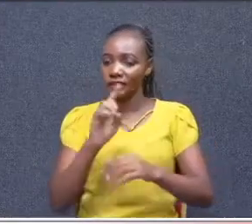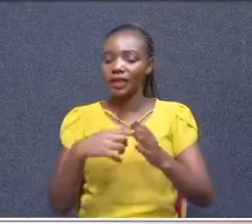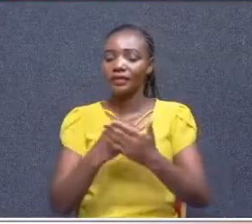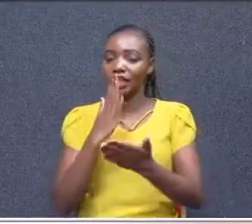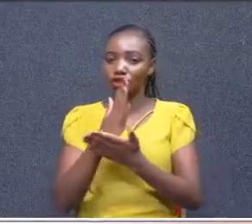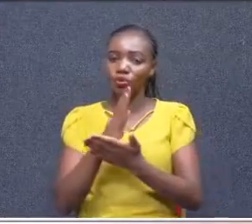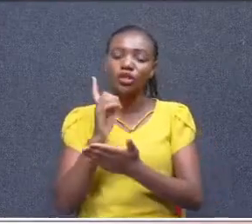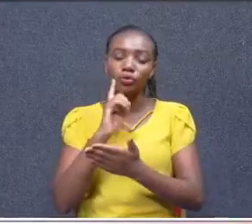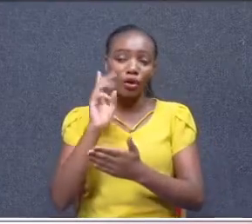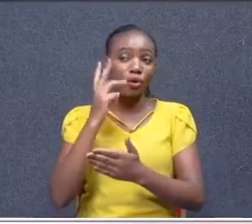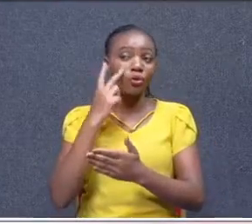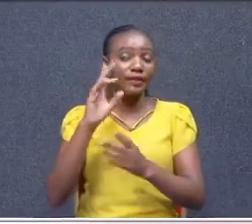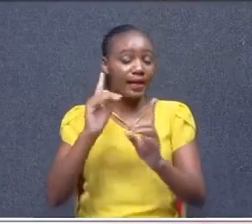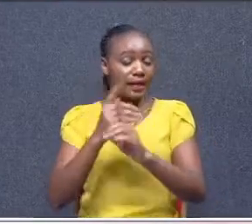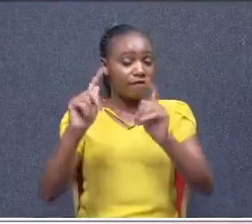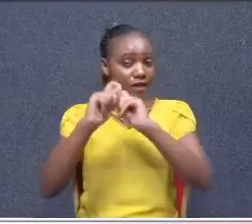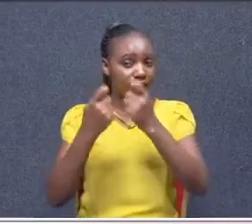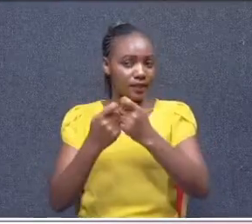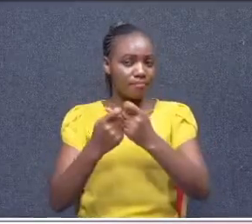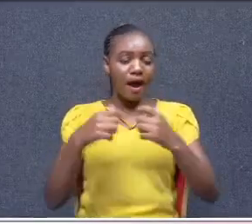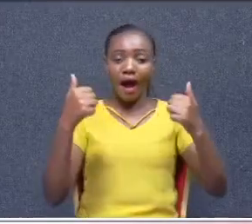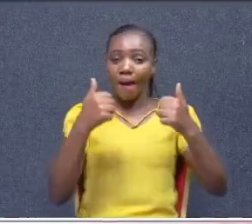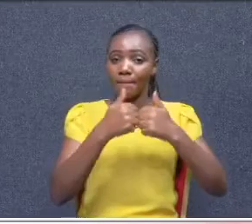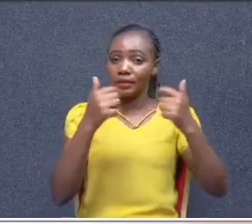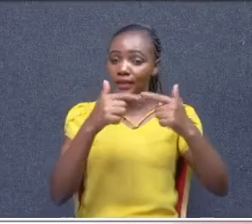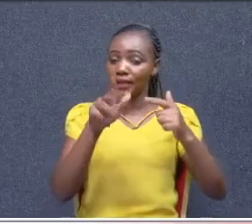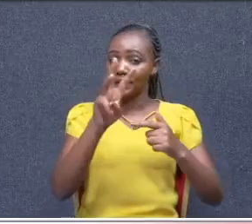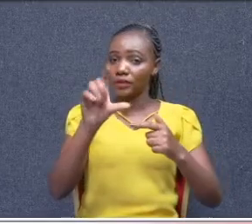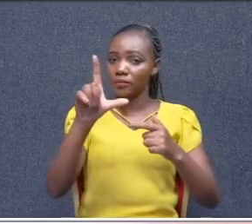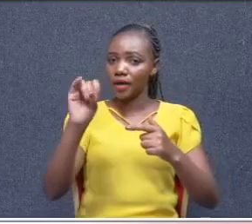a different team against Mali here at home. And in